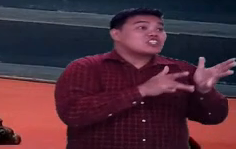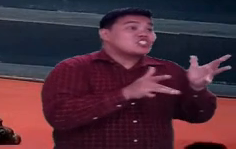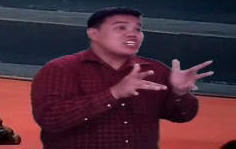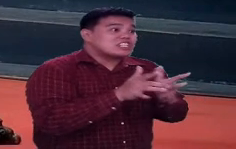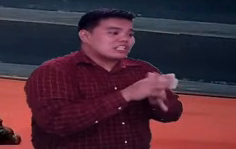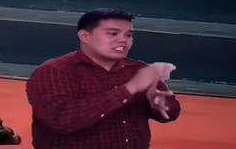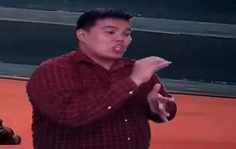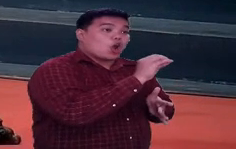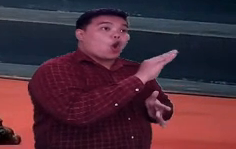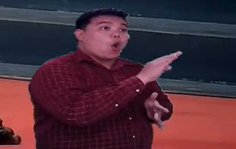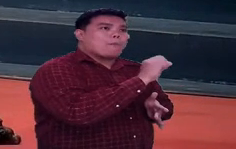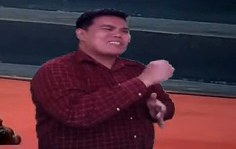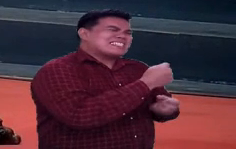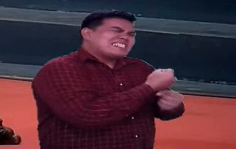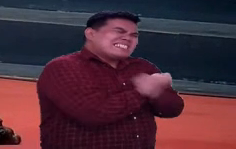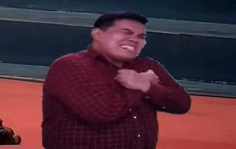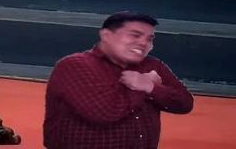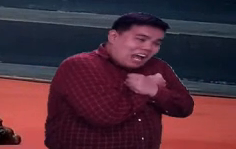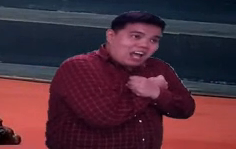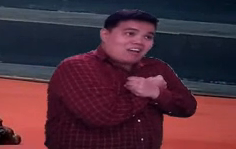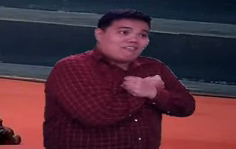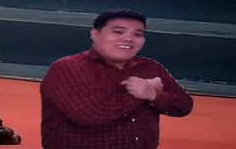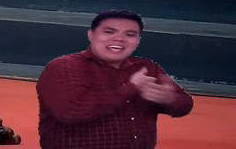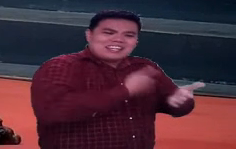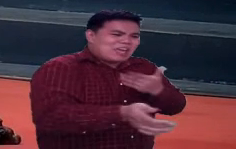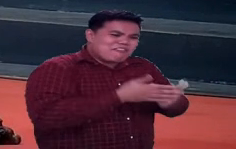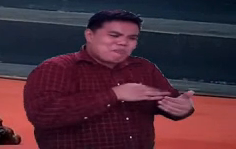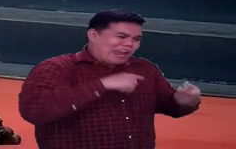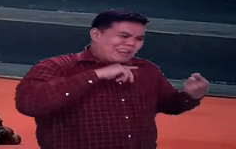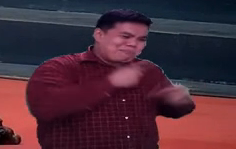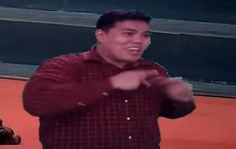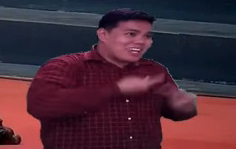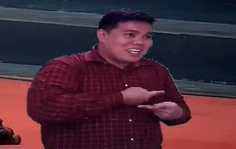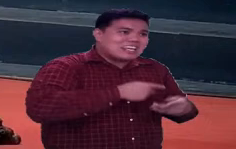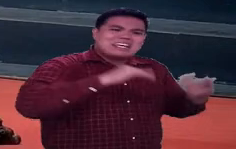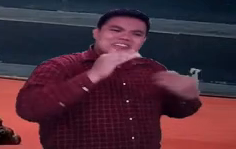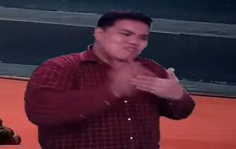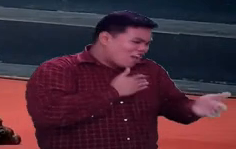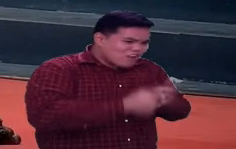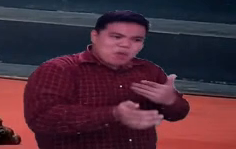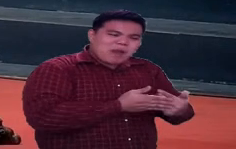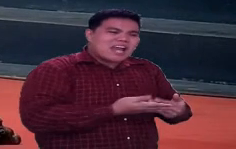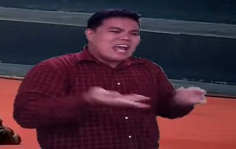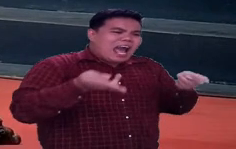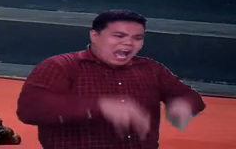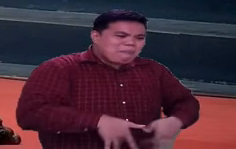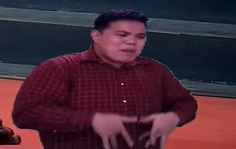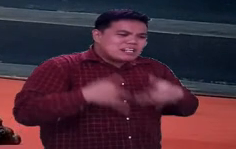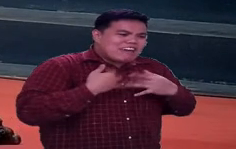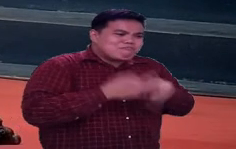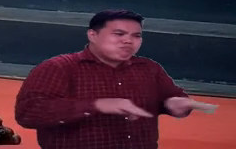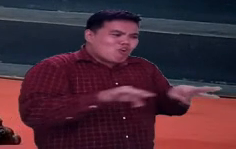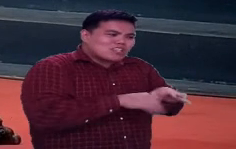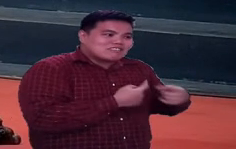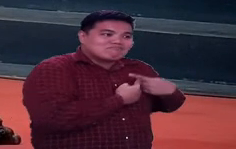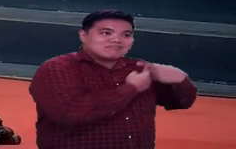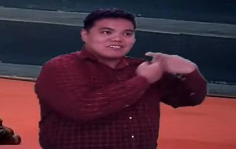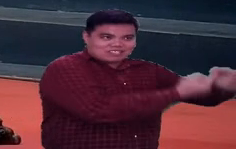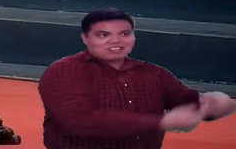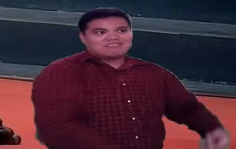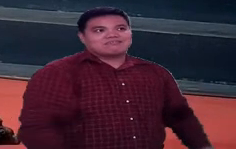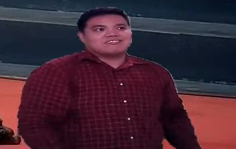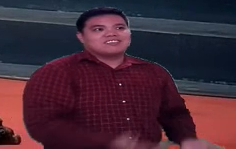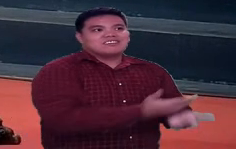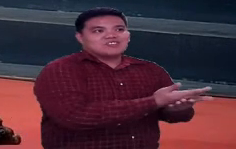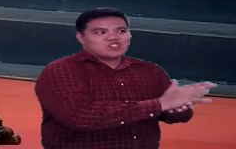was obsessed? Are we really intentional about world evangelism? Because there is no